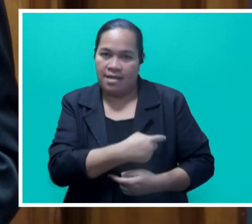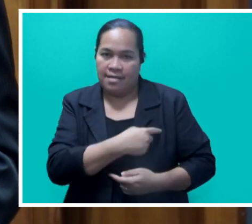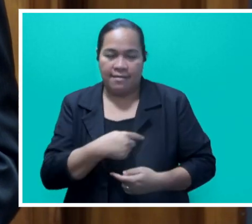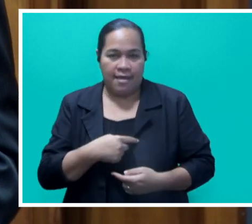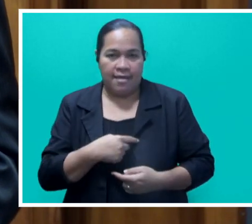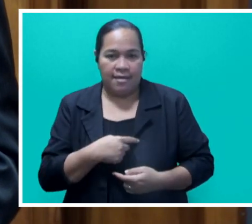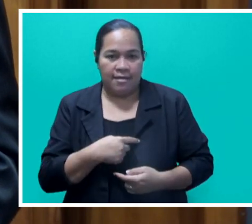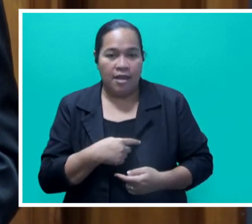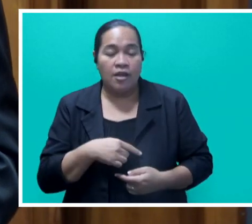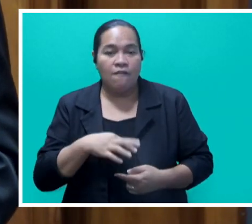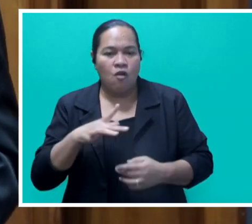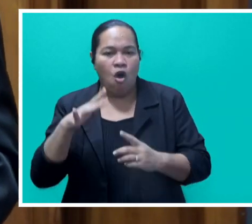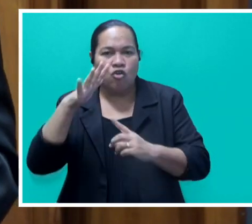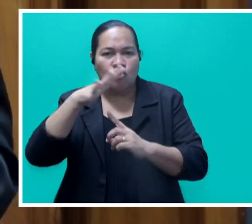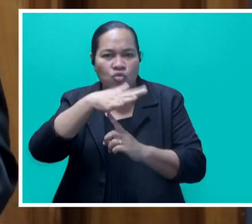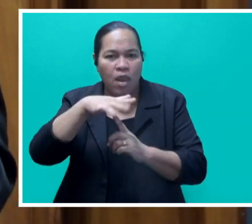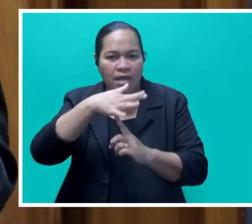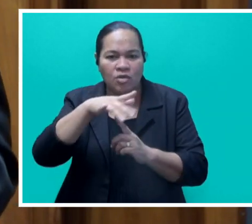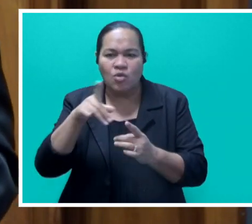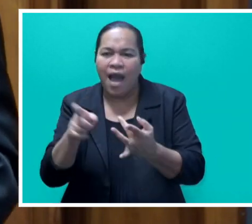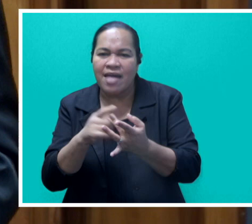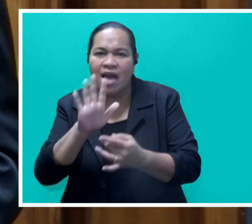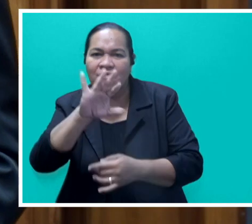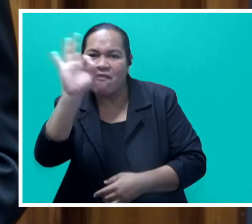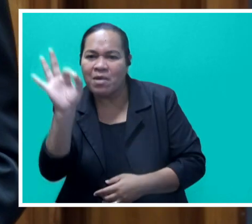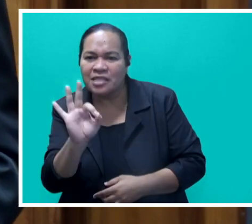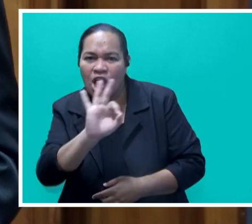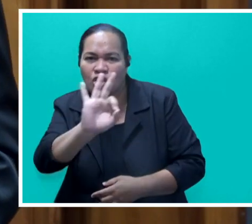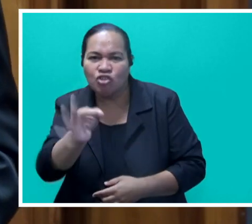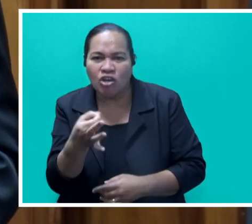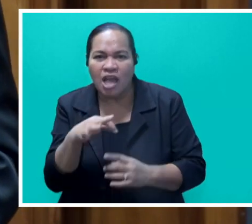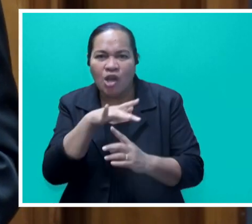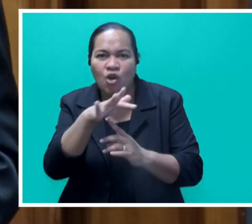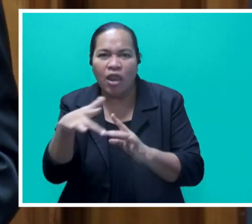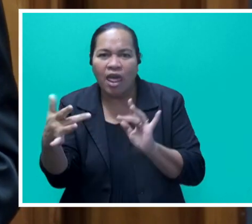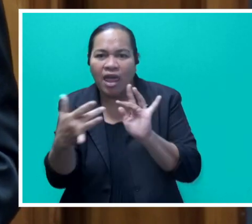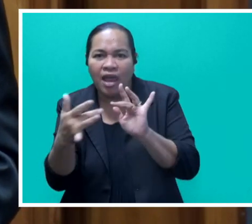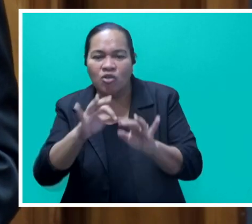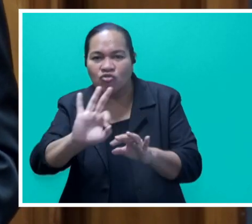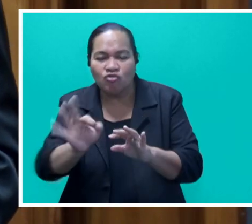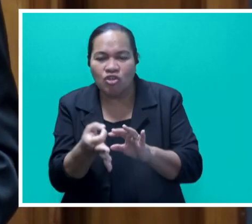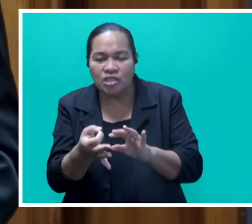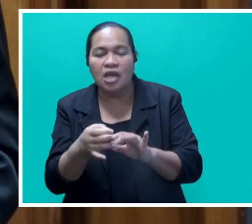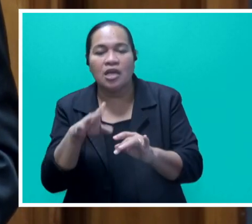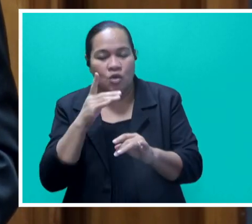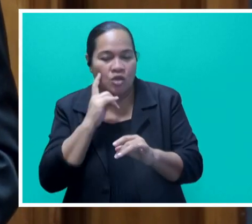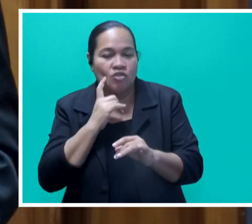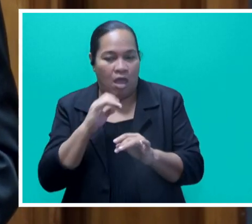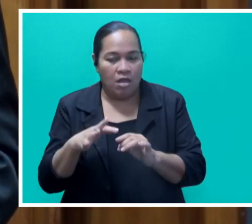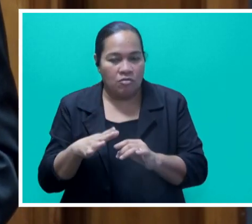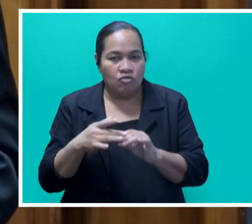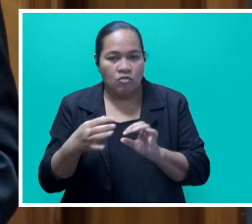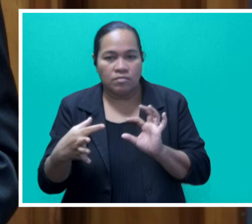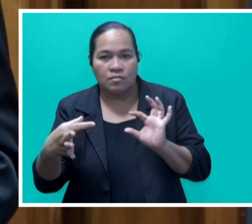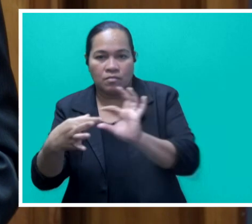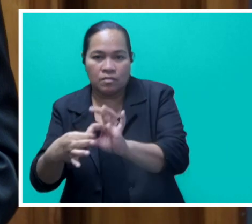bring connectivity to the remaining 5% of the unconnected Fijians, which will further enhance financial inclusion